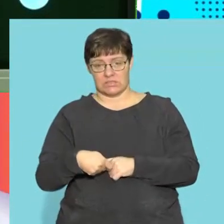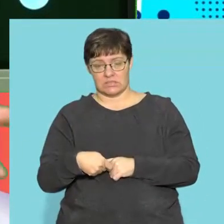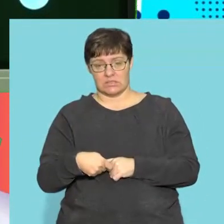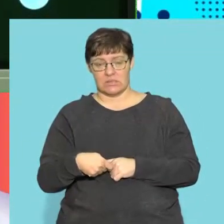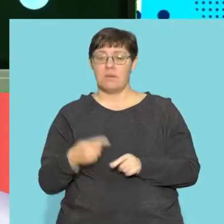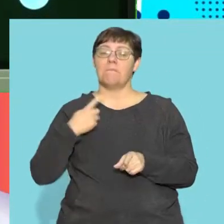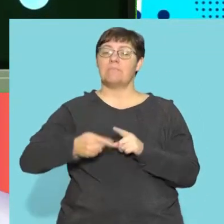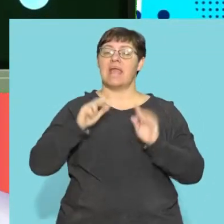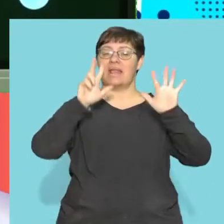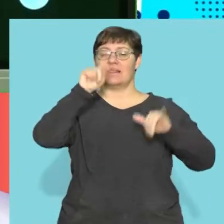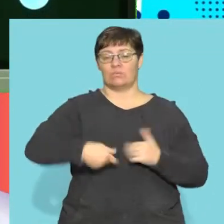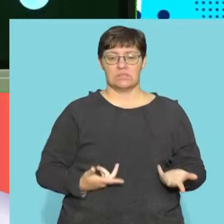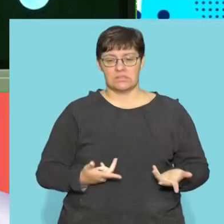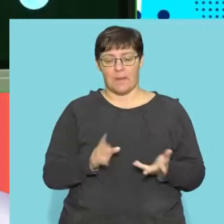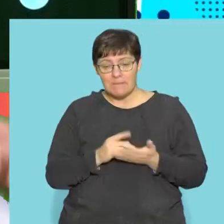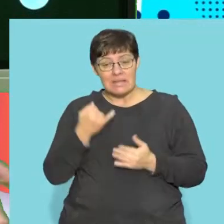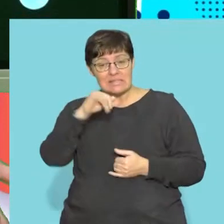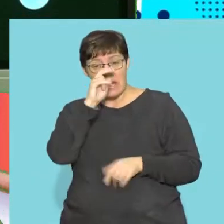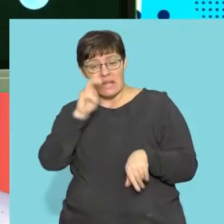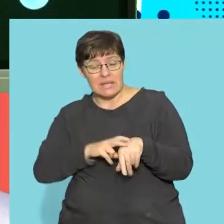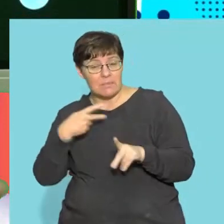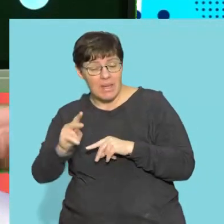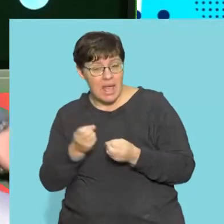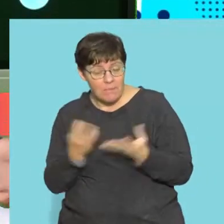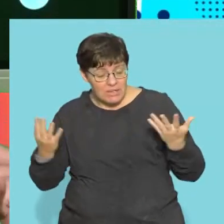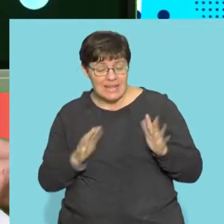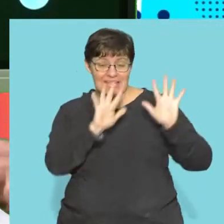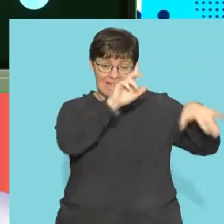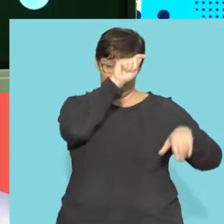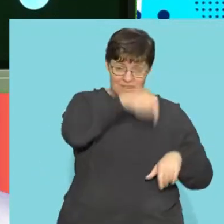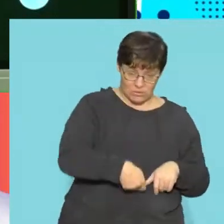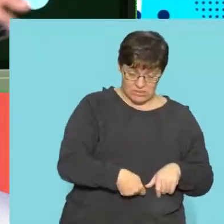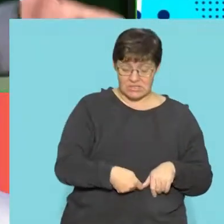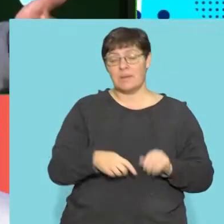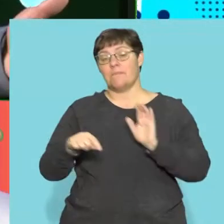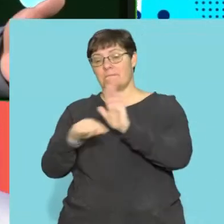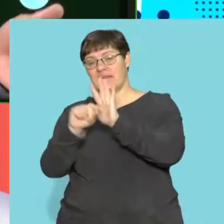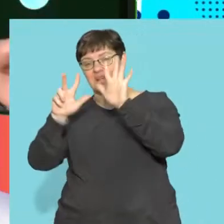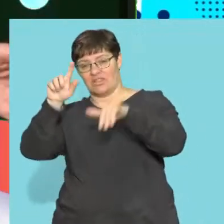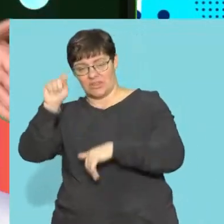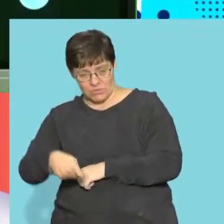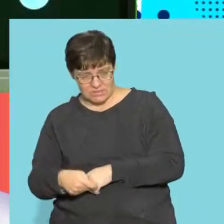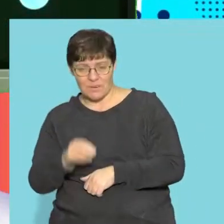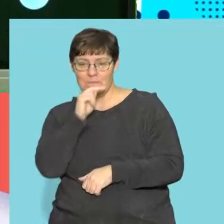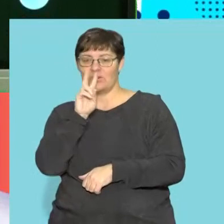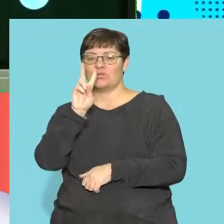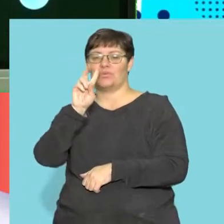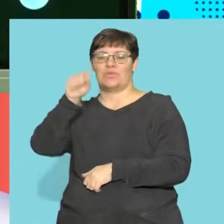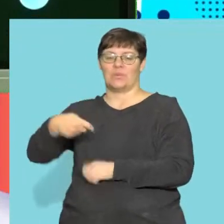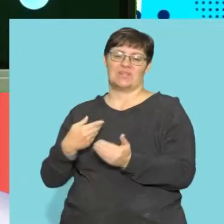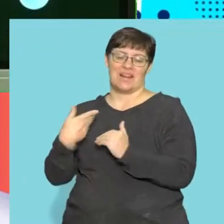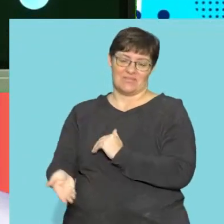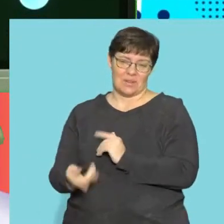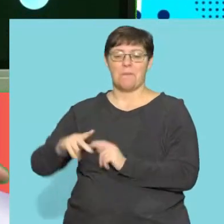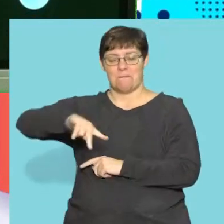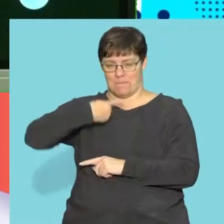me 10,000 and you've paid 8,000, it means the outstanding balance is my 10,000 minus your 8,000,